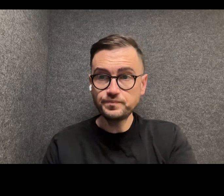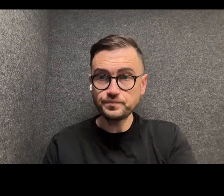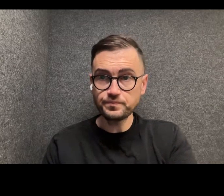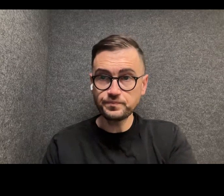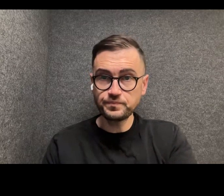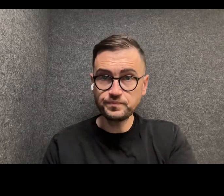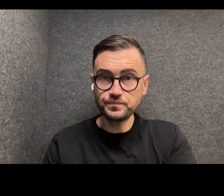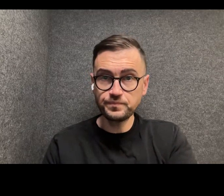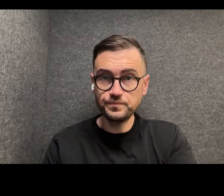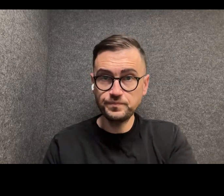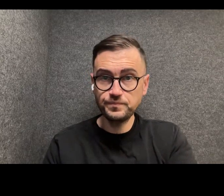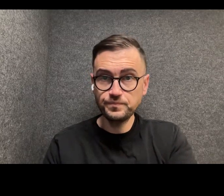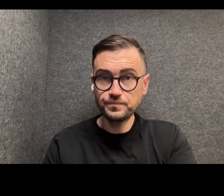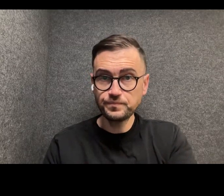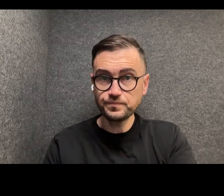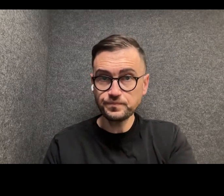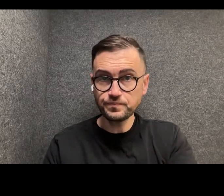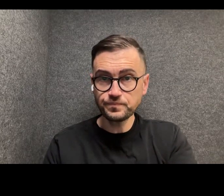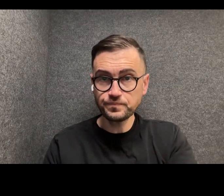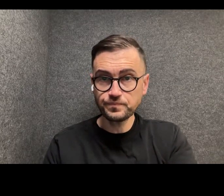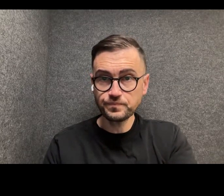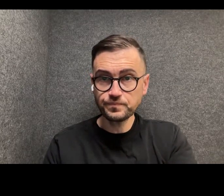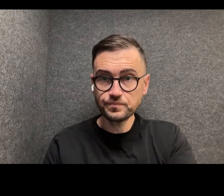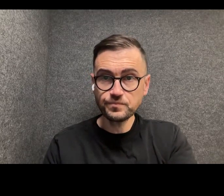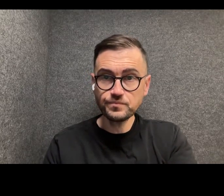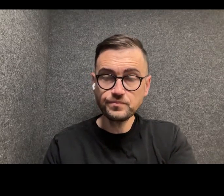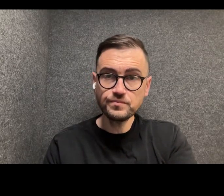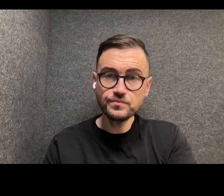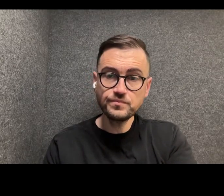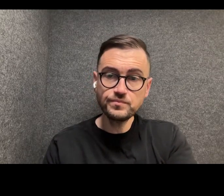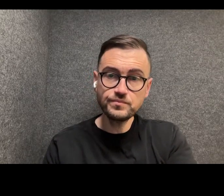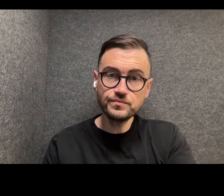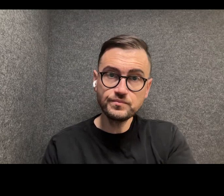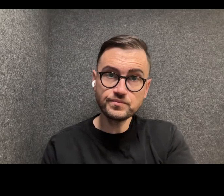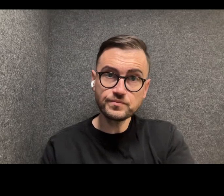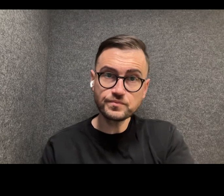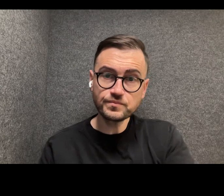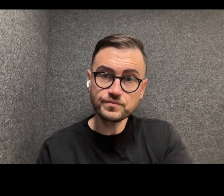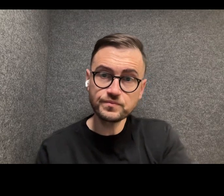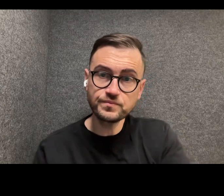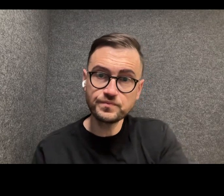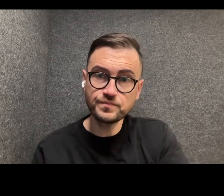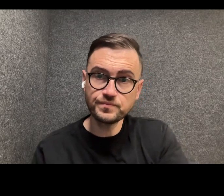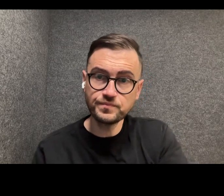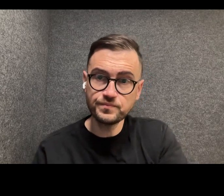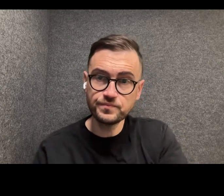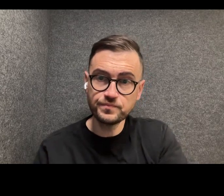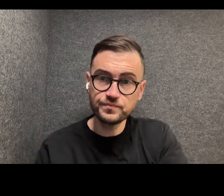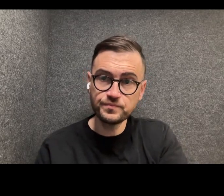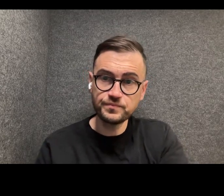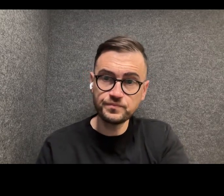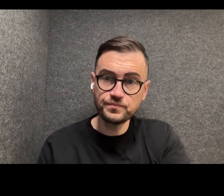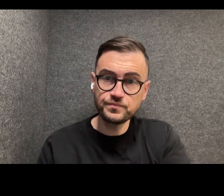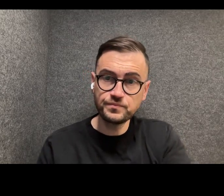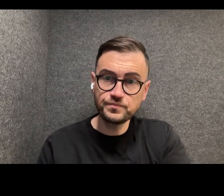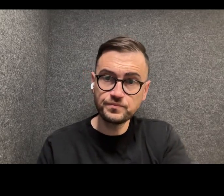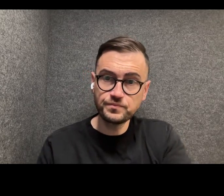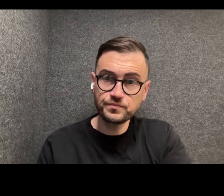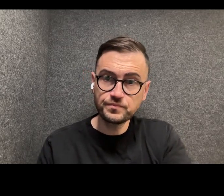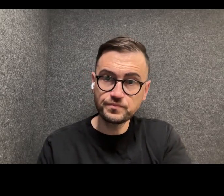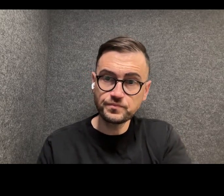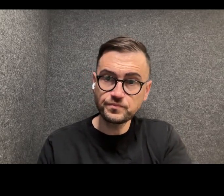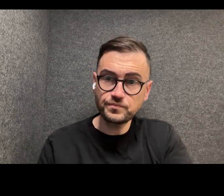are interested in pursuing those types of, sometimes I think having a smaller group discussion that's